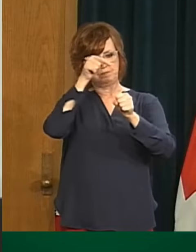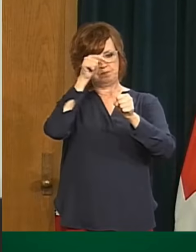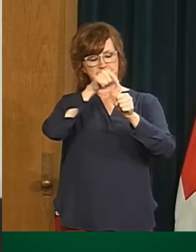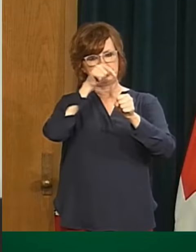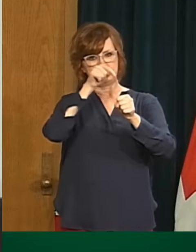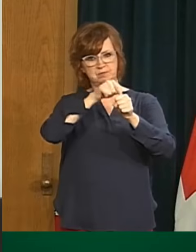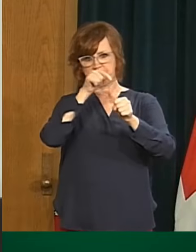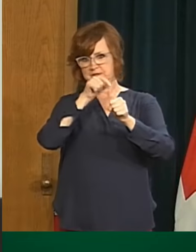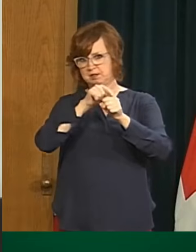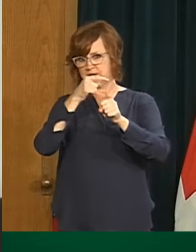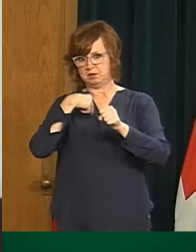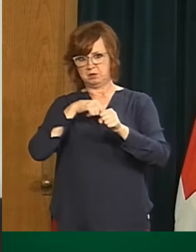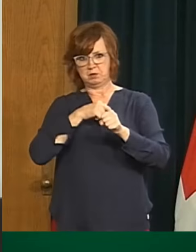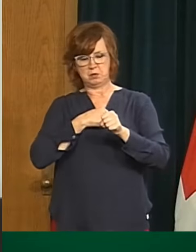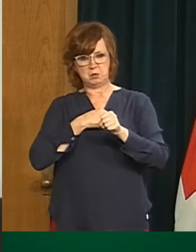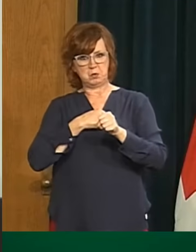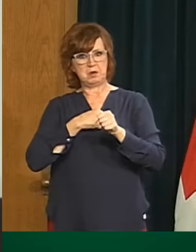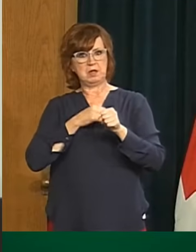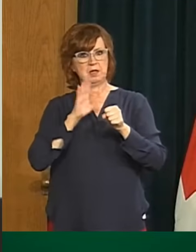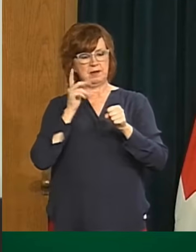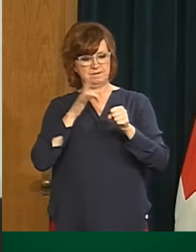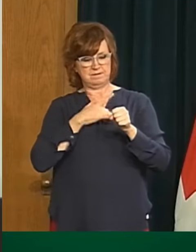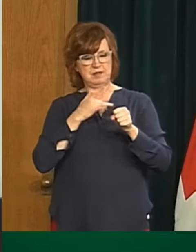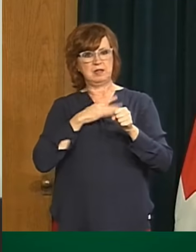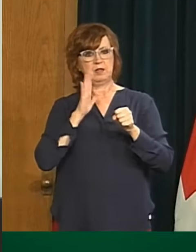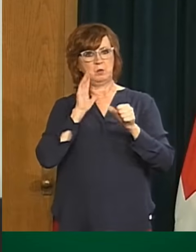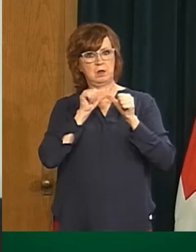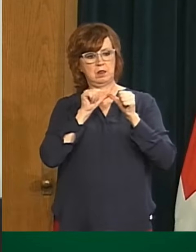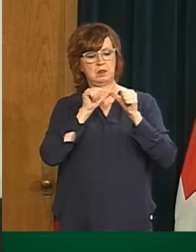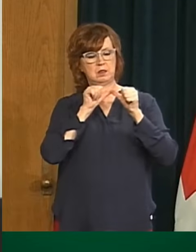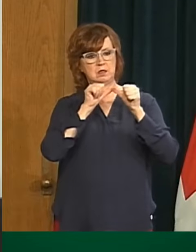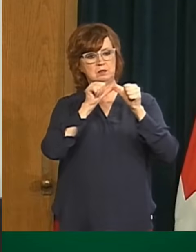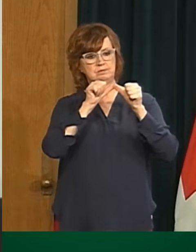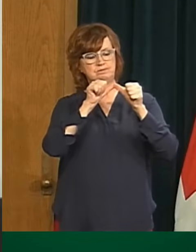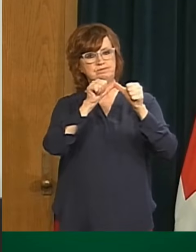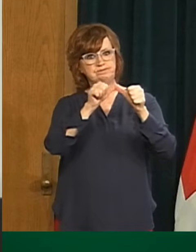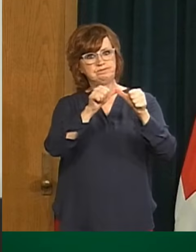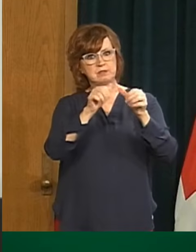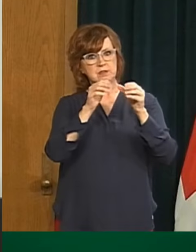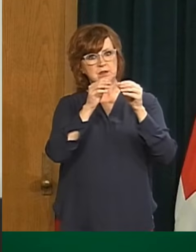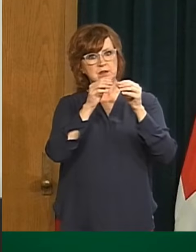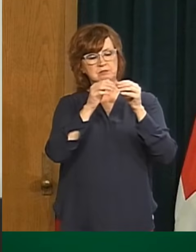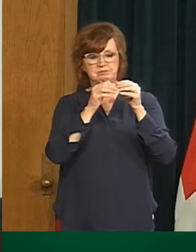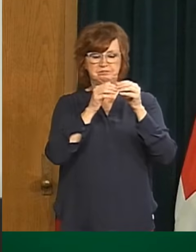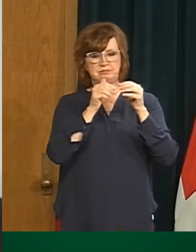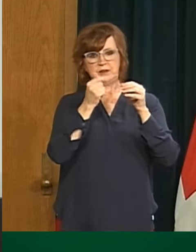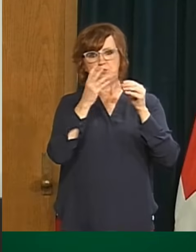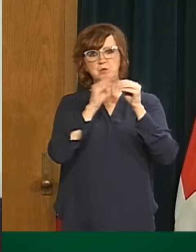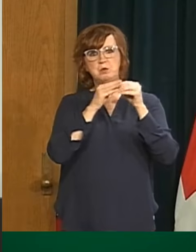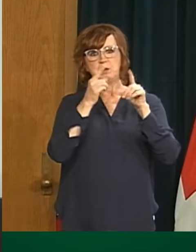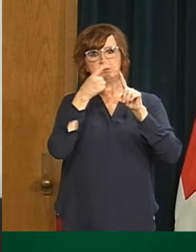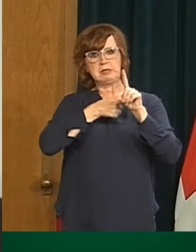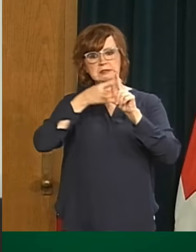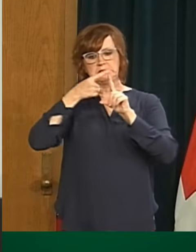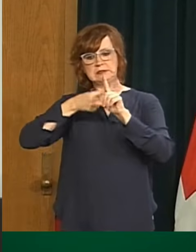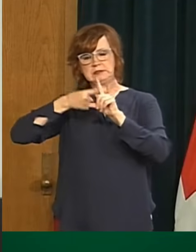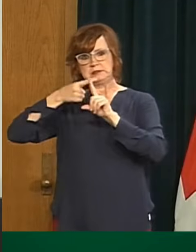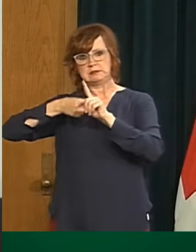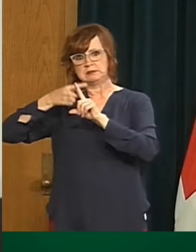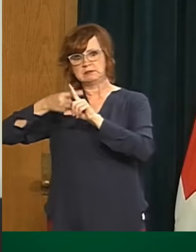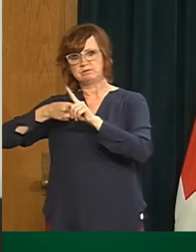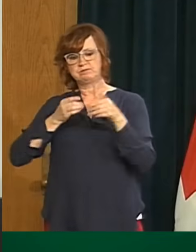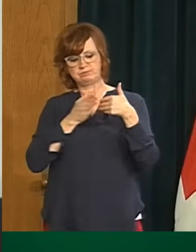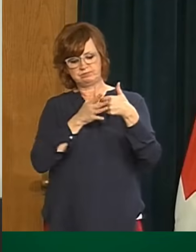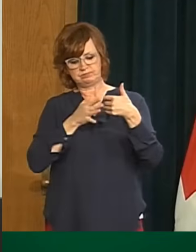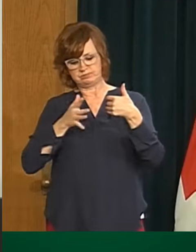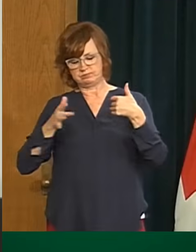there's a vaccine or there's therapeutics. This will continue for the next several months. And there may well be, as some people are predicting,